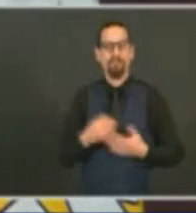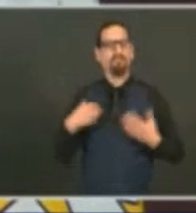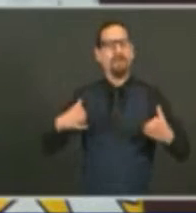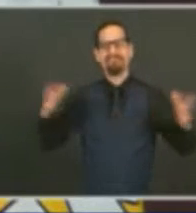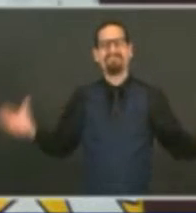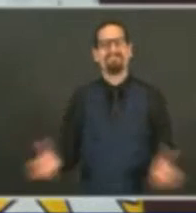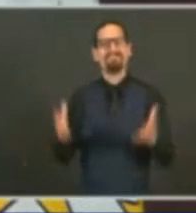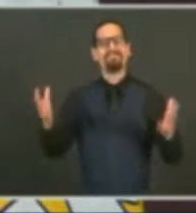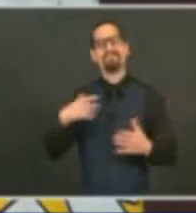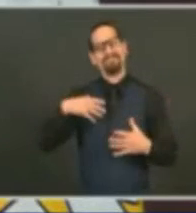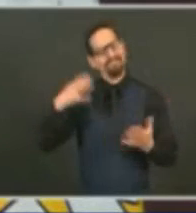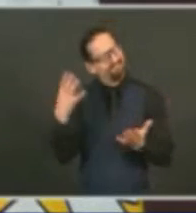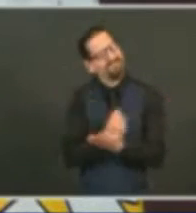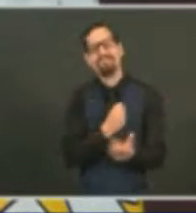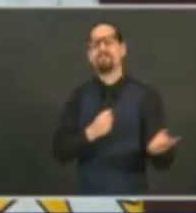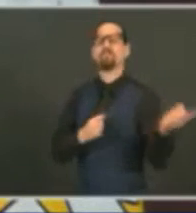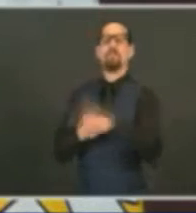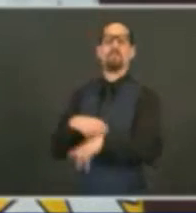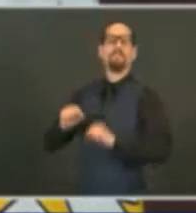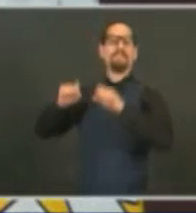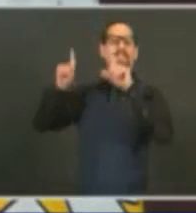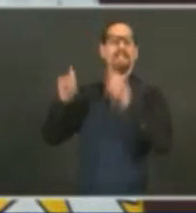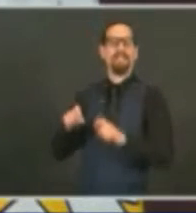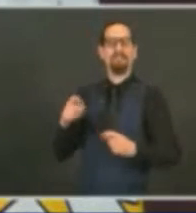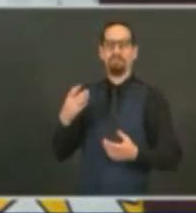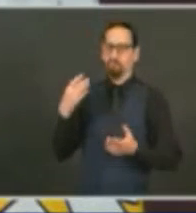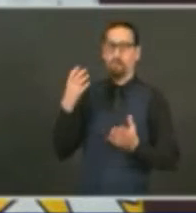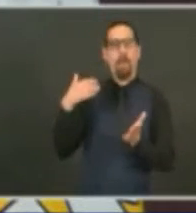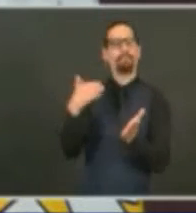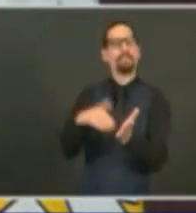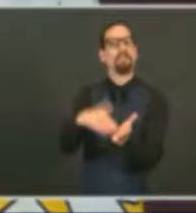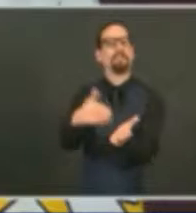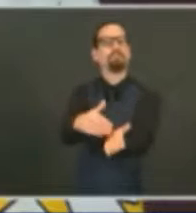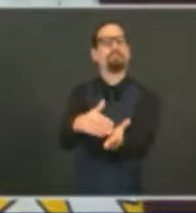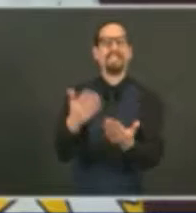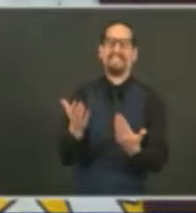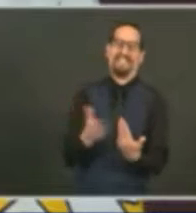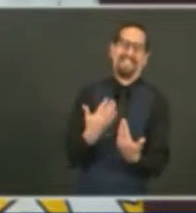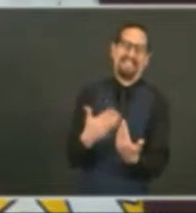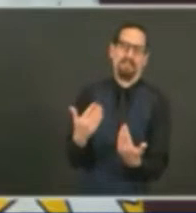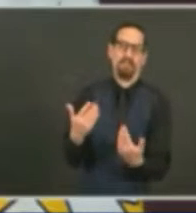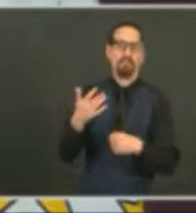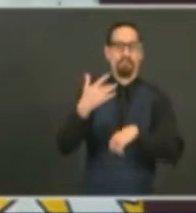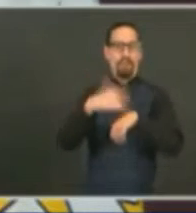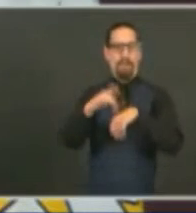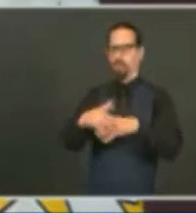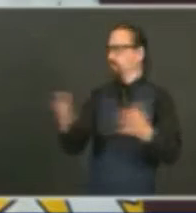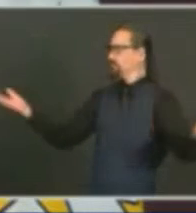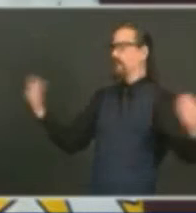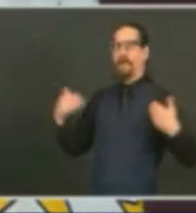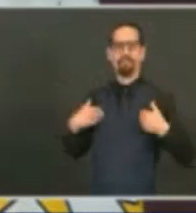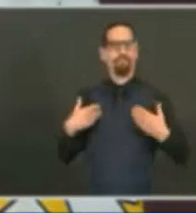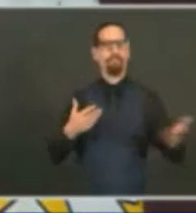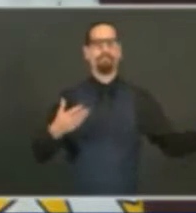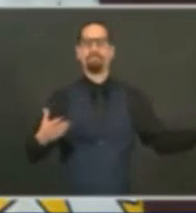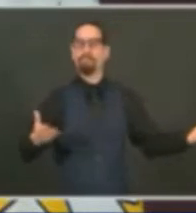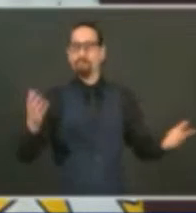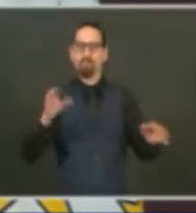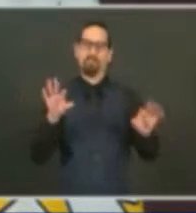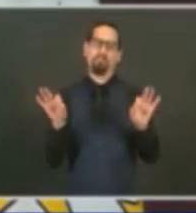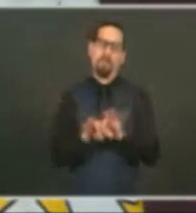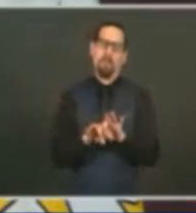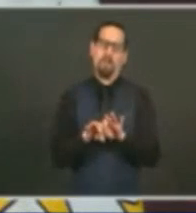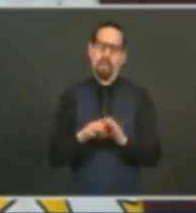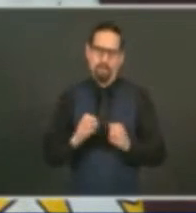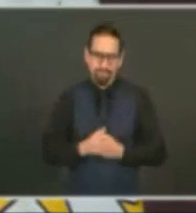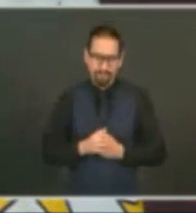tested regularly. It is easy, it is available, and it is important. It's what will